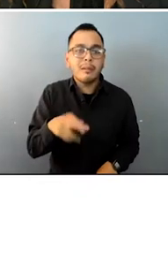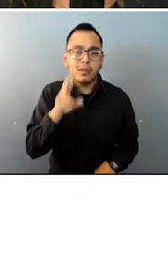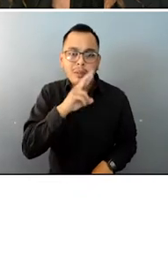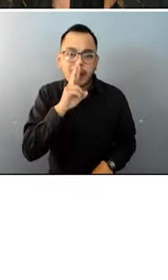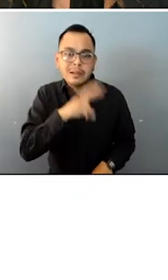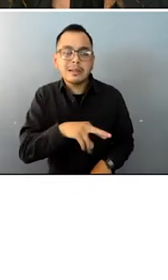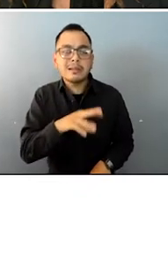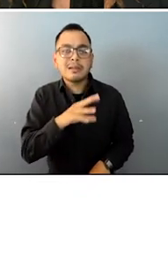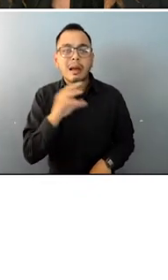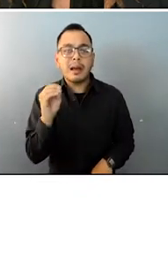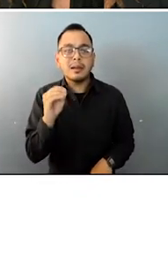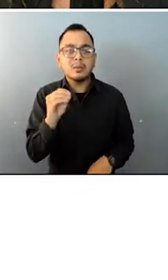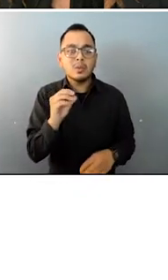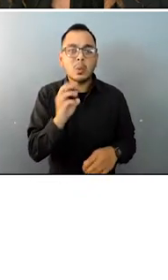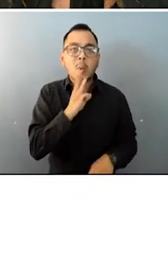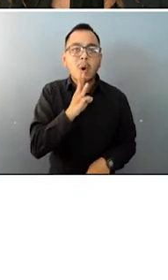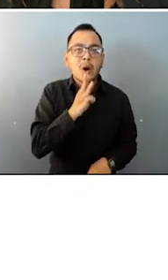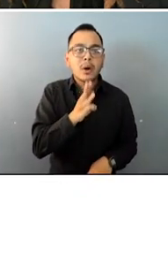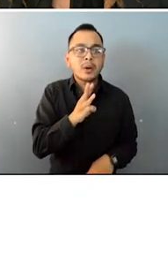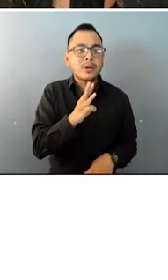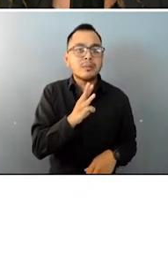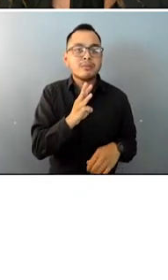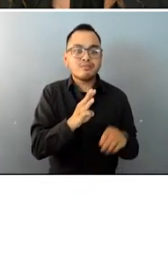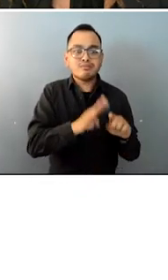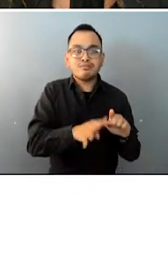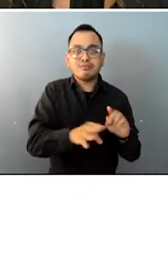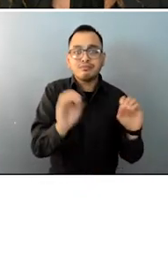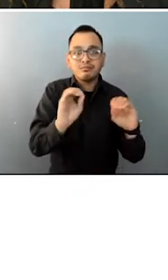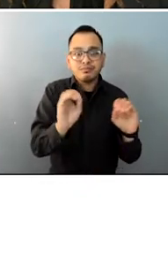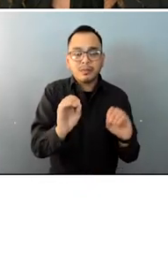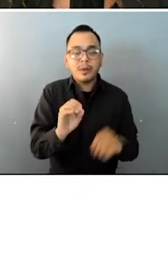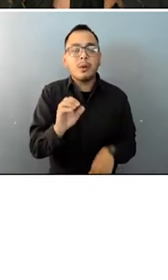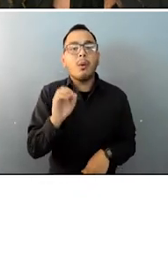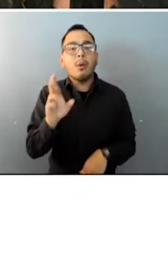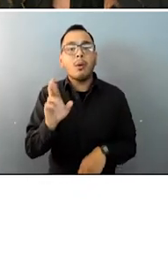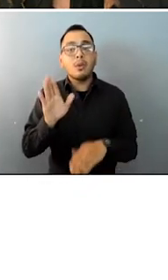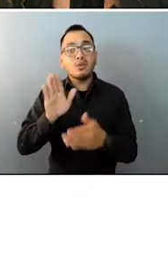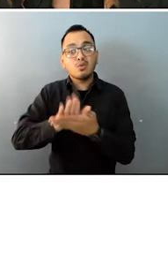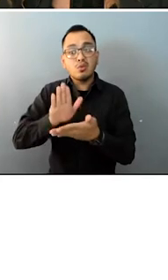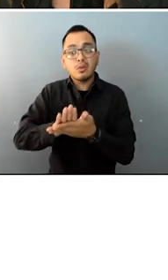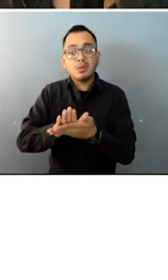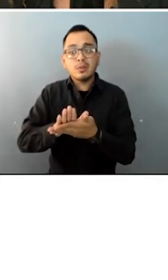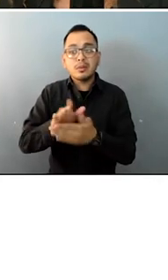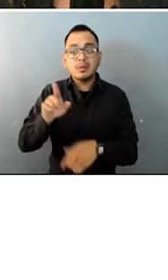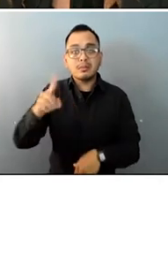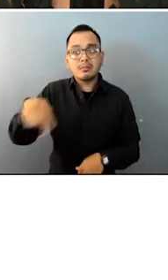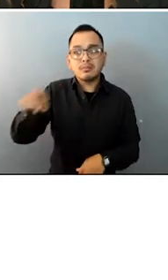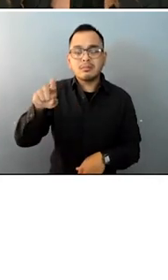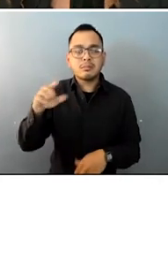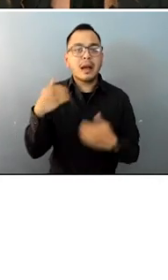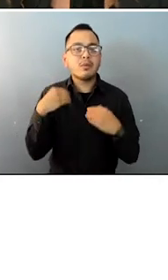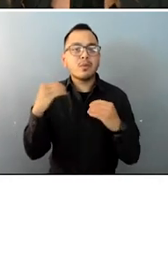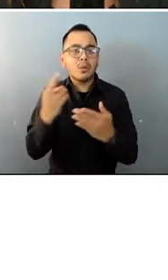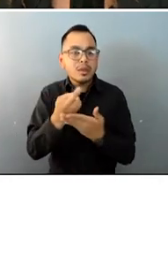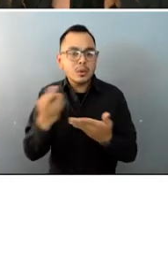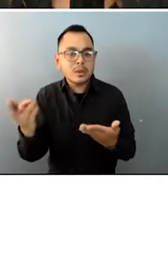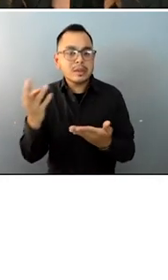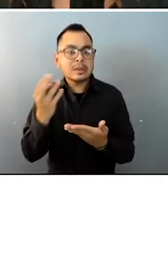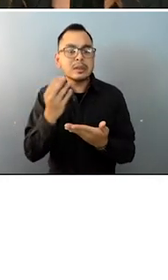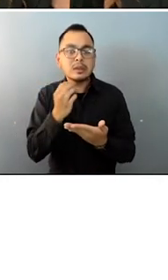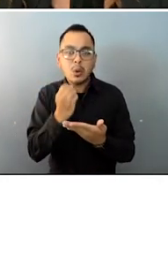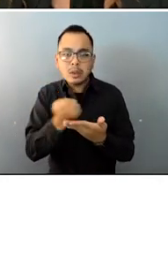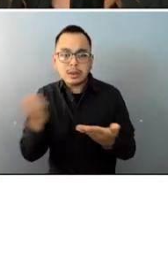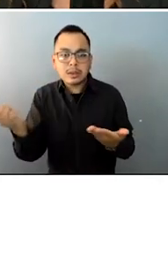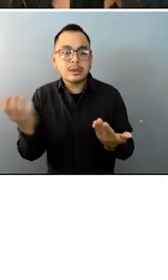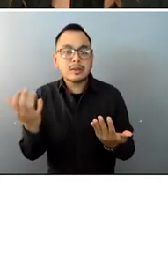and not running water, or no one should go to schools that are poorly equipped,